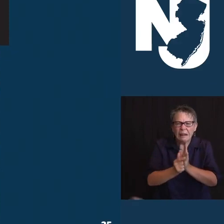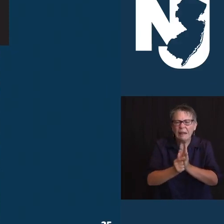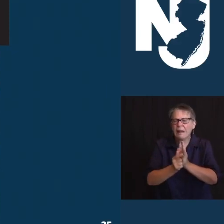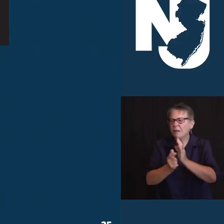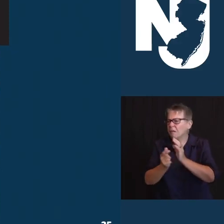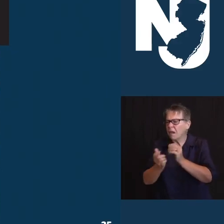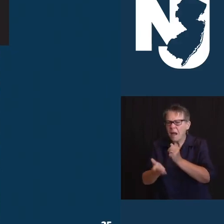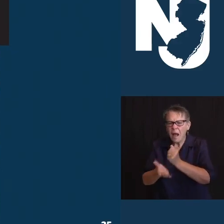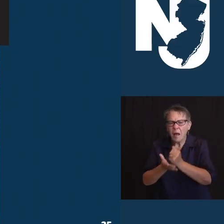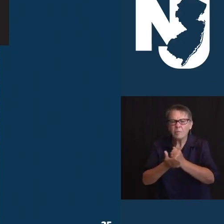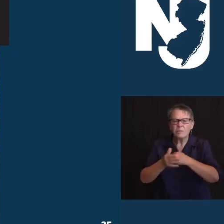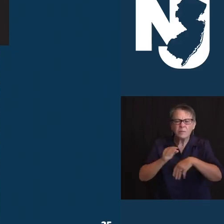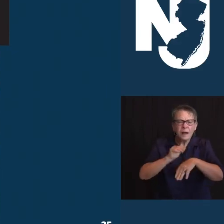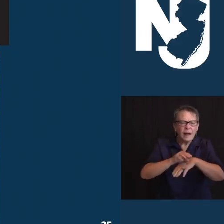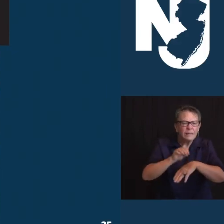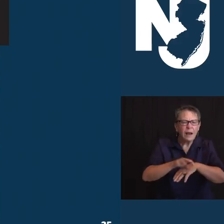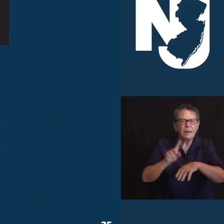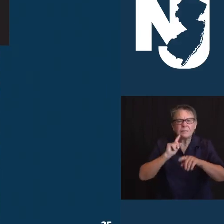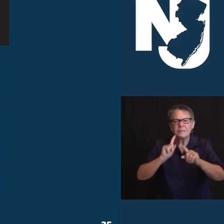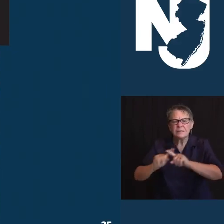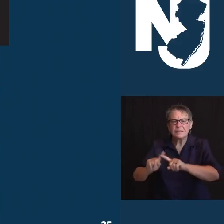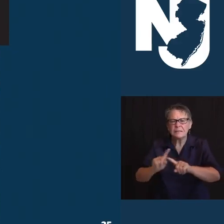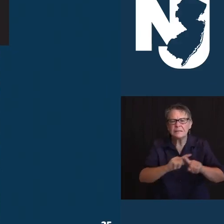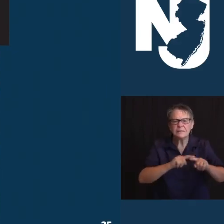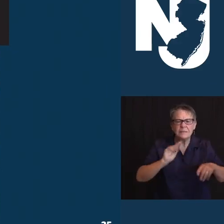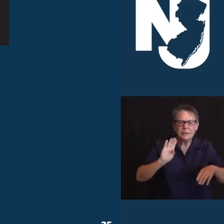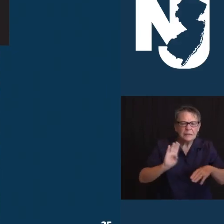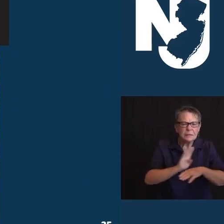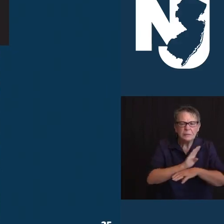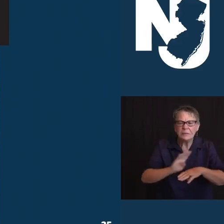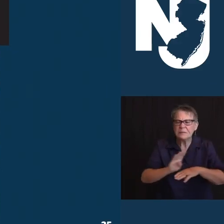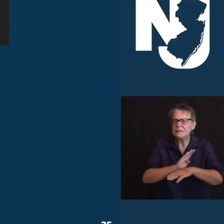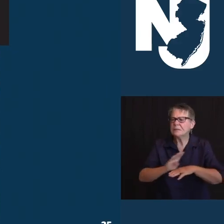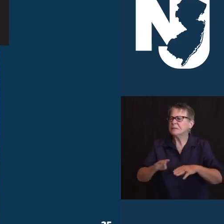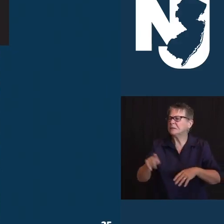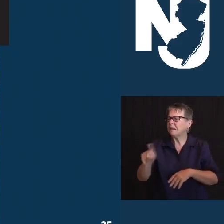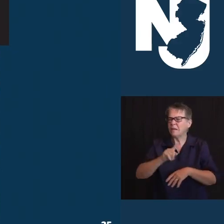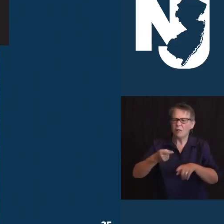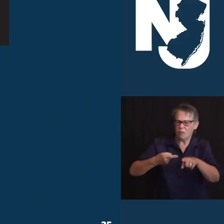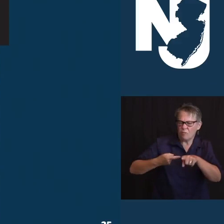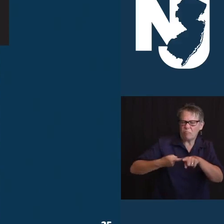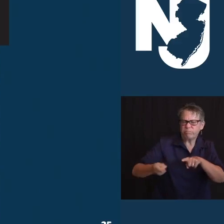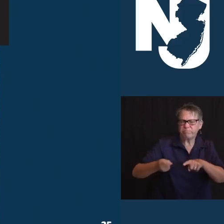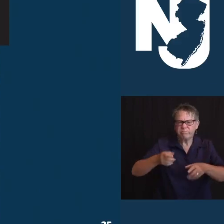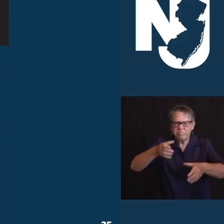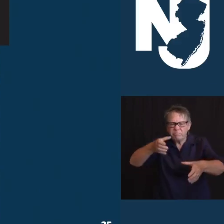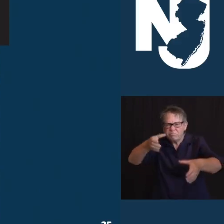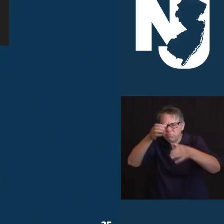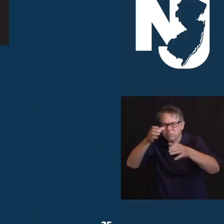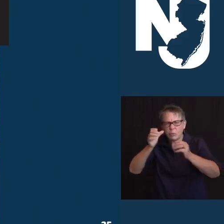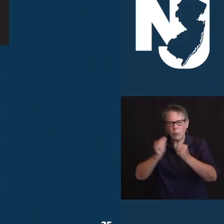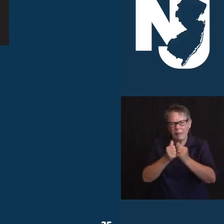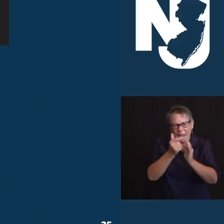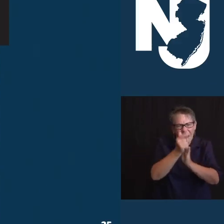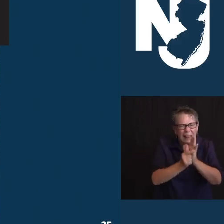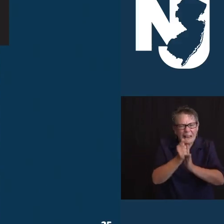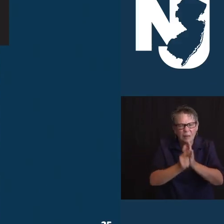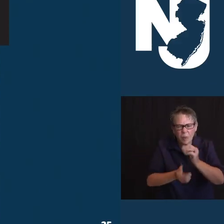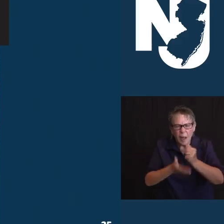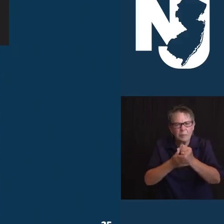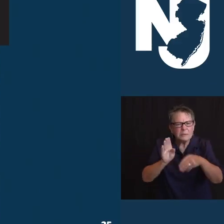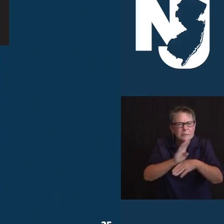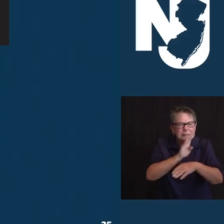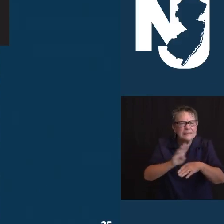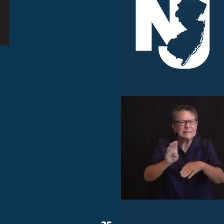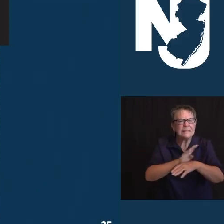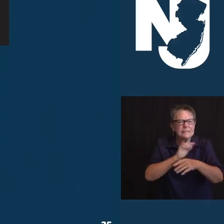all legal all the time. And that includes, by the way, New Jersey. They've helped out New Jersey-based giants like Bristol-Myers